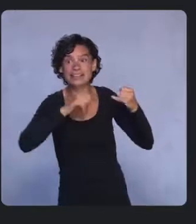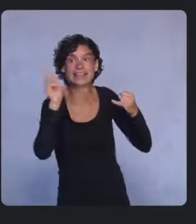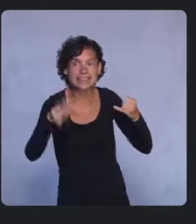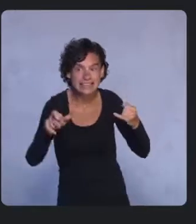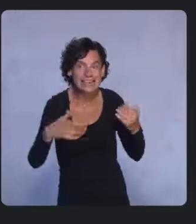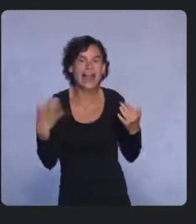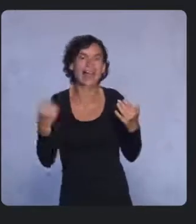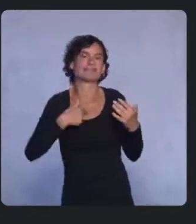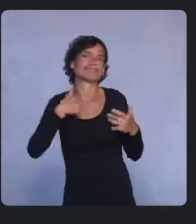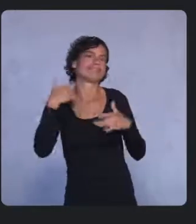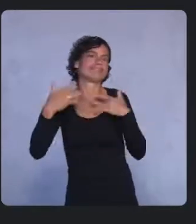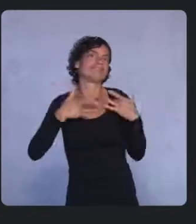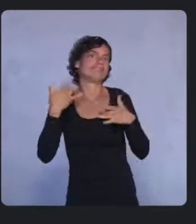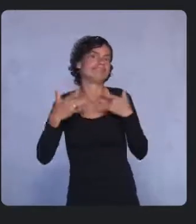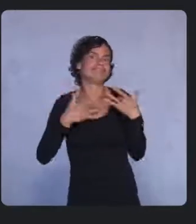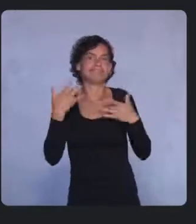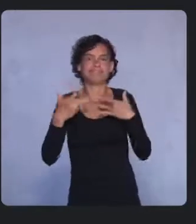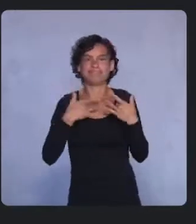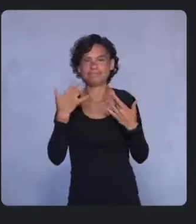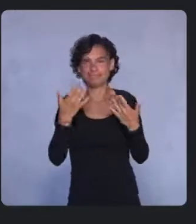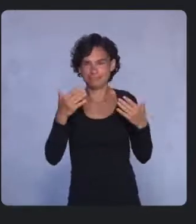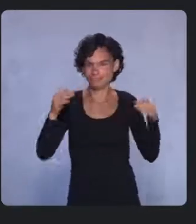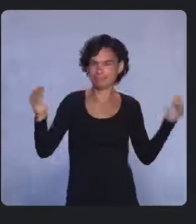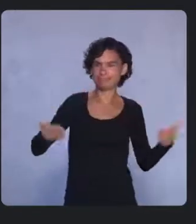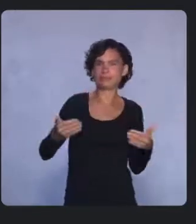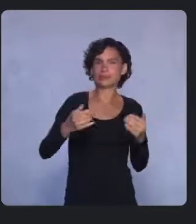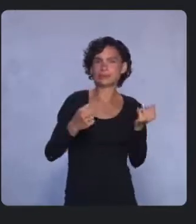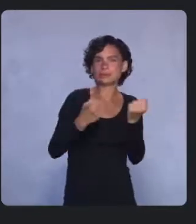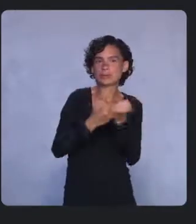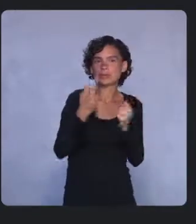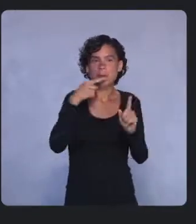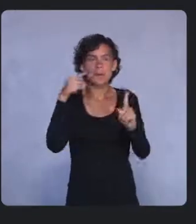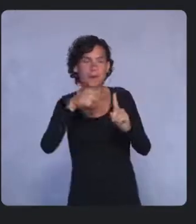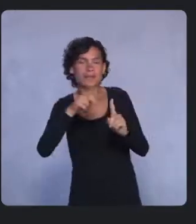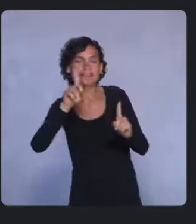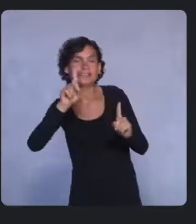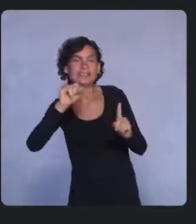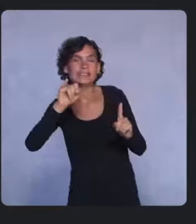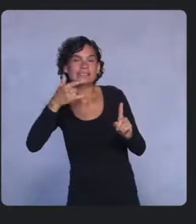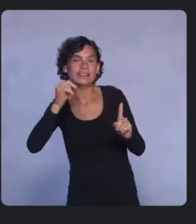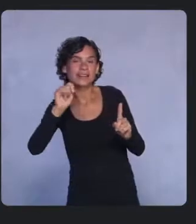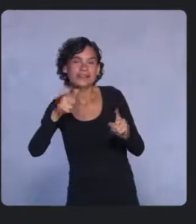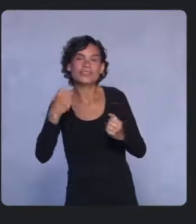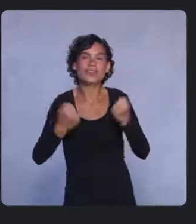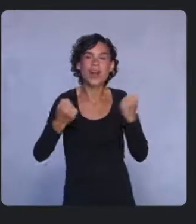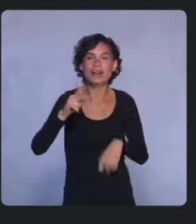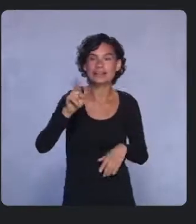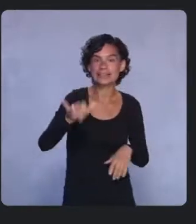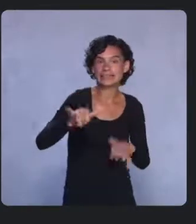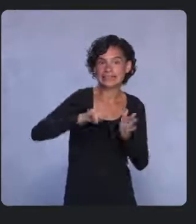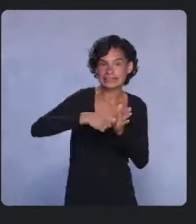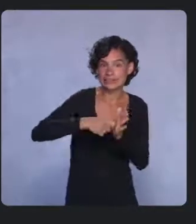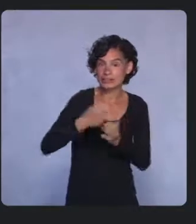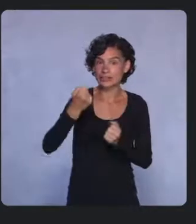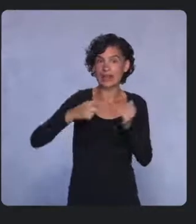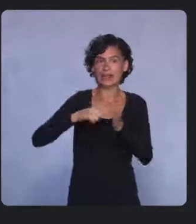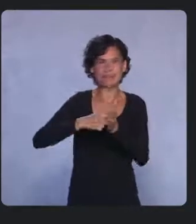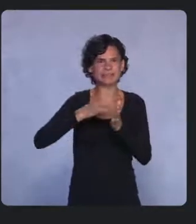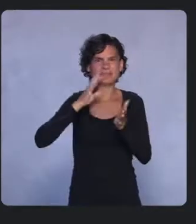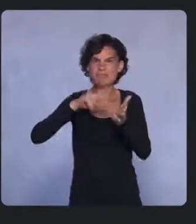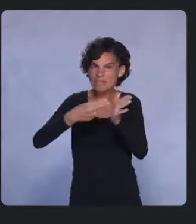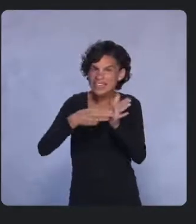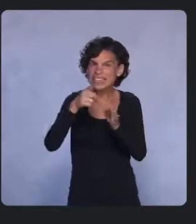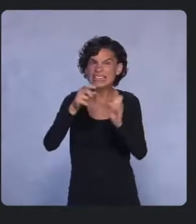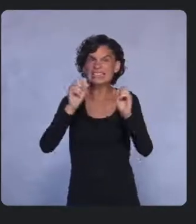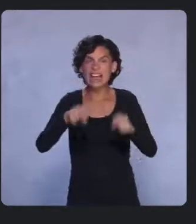We're also really excited to introduce support for digital car key. Car key will allow you to lock, unlock,